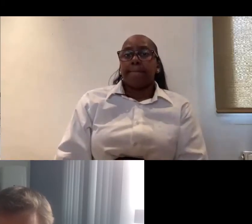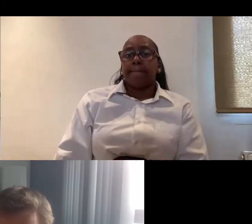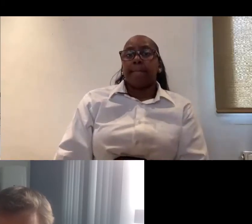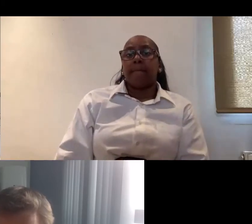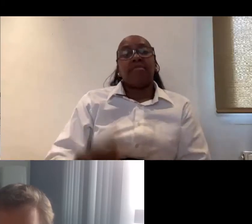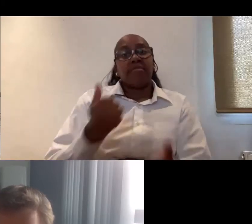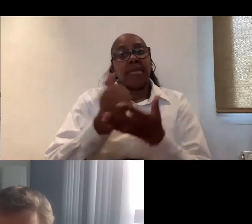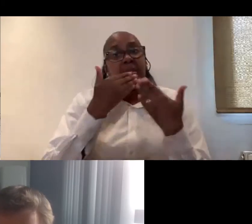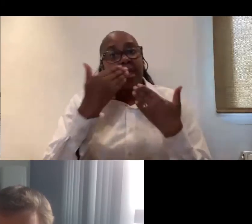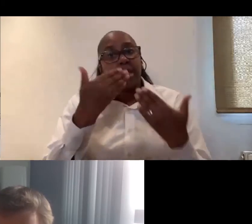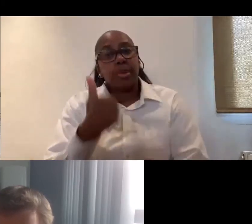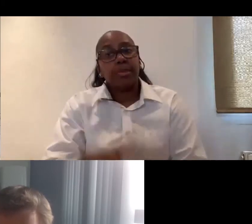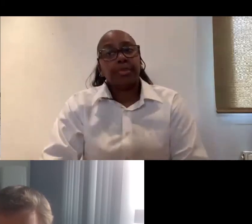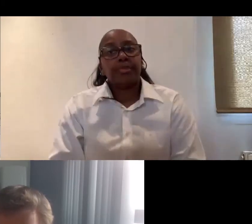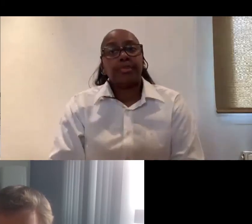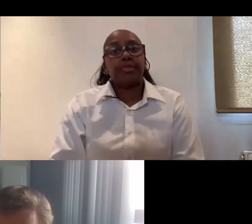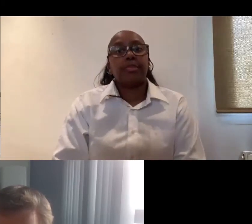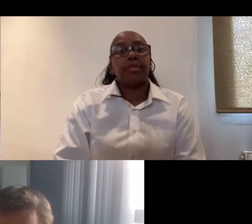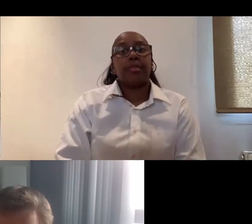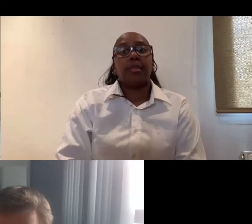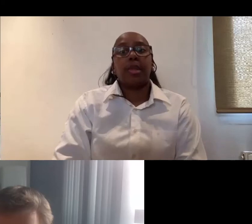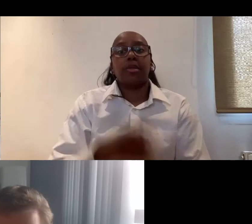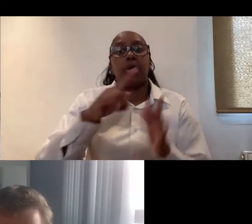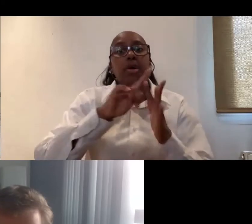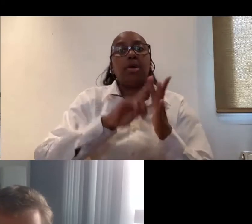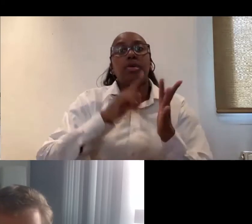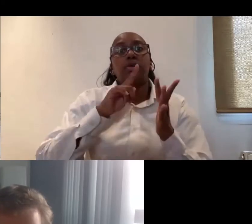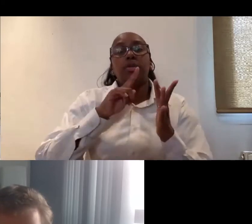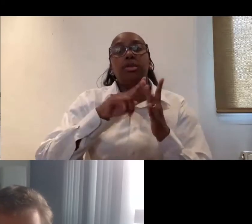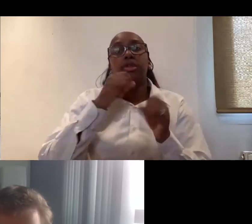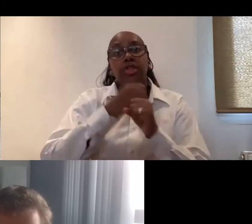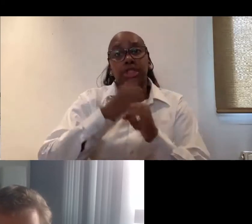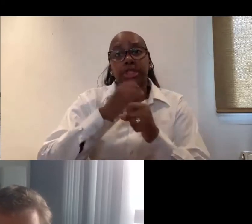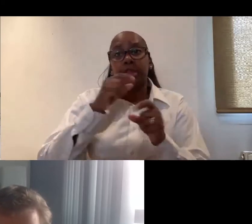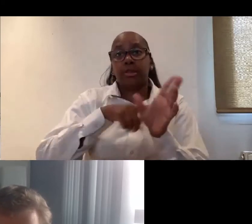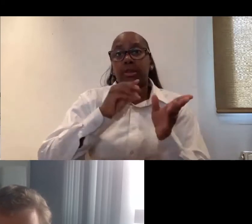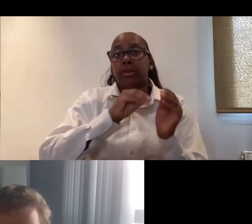Fantastic, thank you. Jiggy, if I hand back over to you to introduce Lisa.